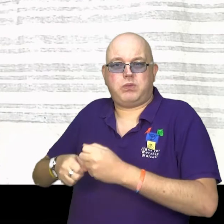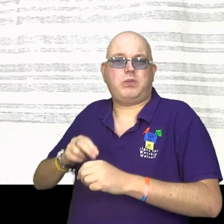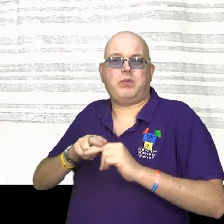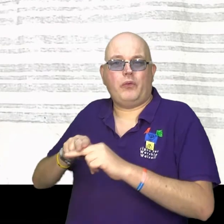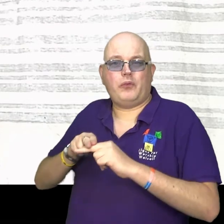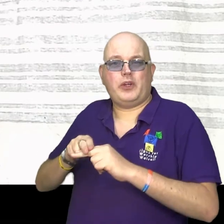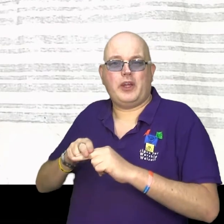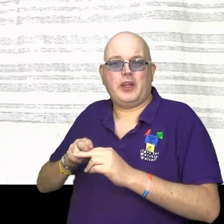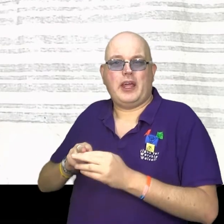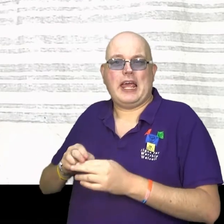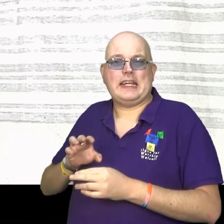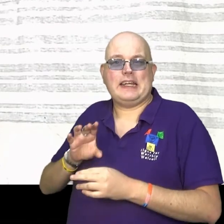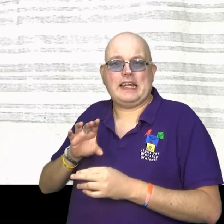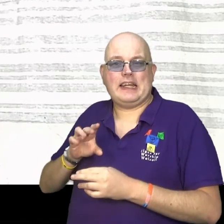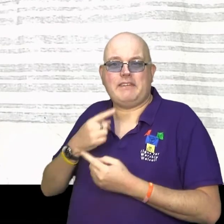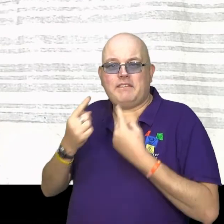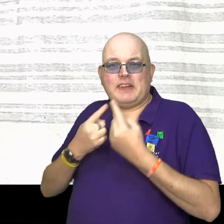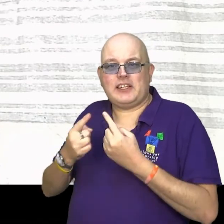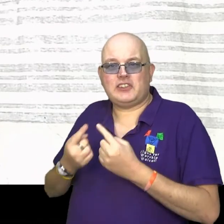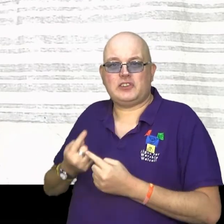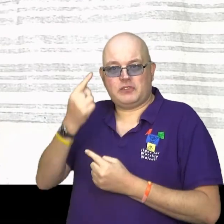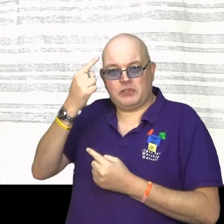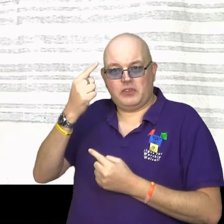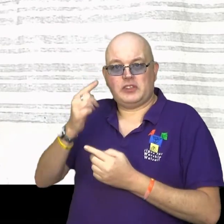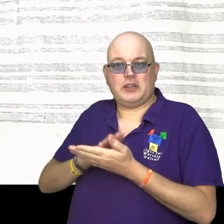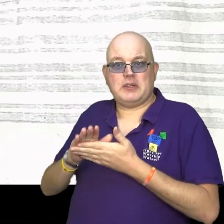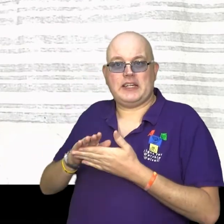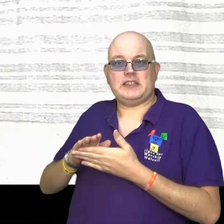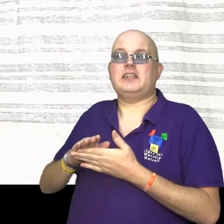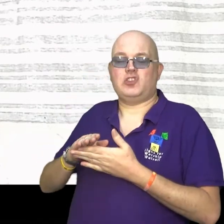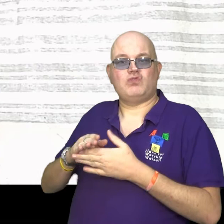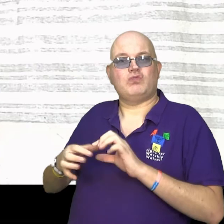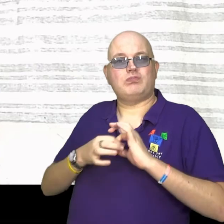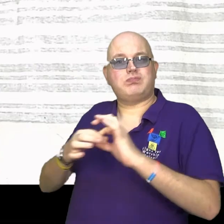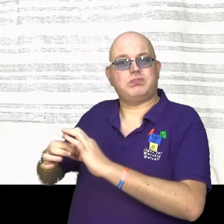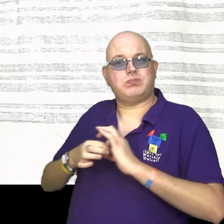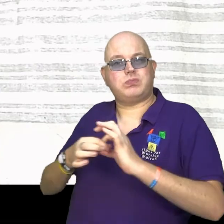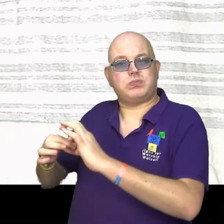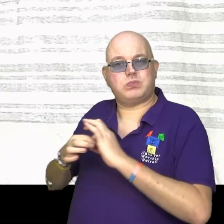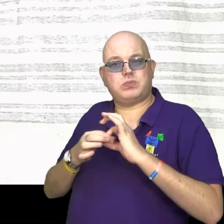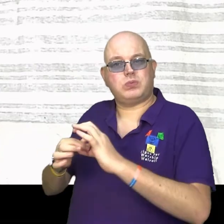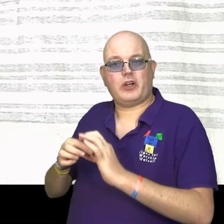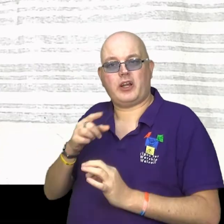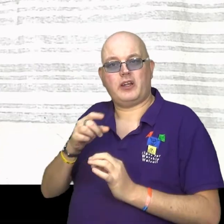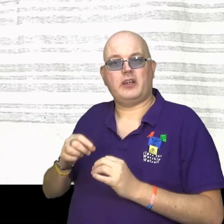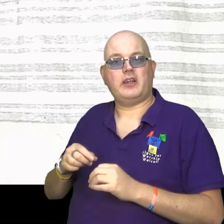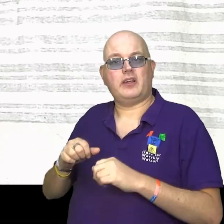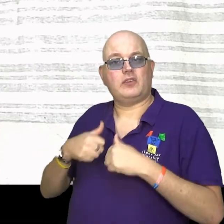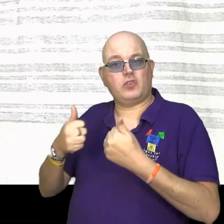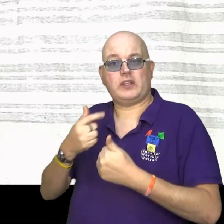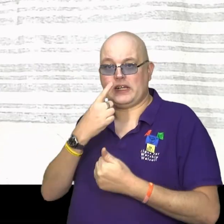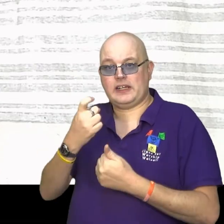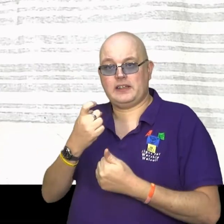prepare nutrients and provide information so that the brain can do its work. Now, I don't want to labour this metaphor,